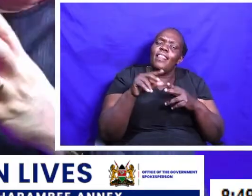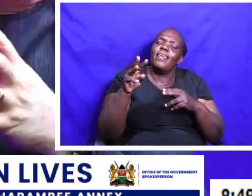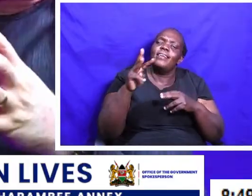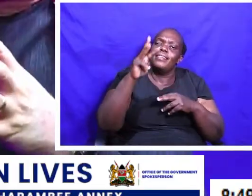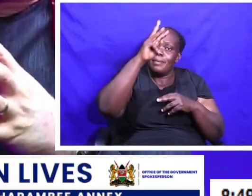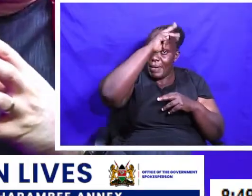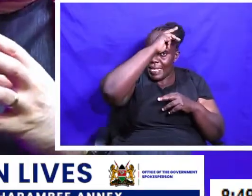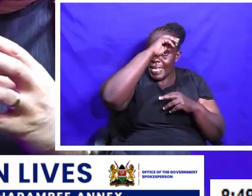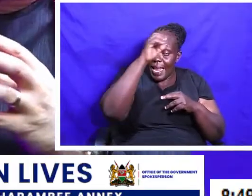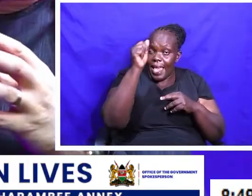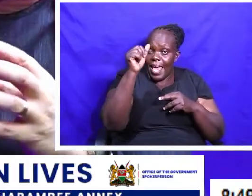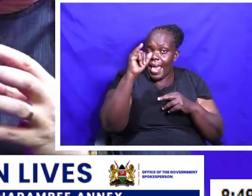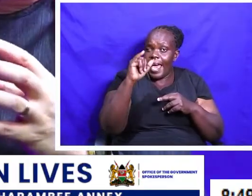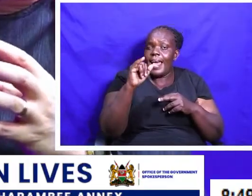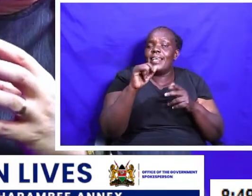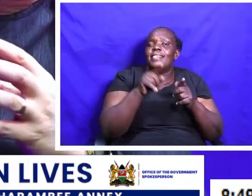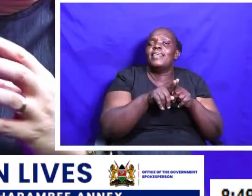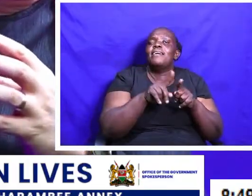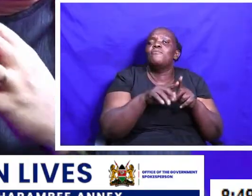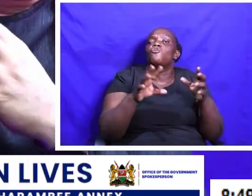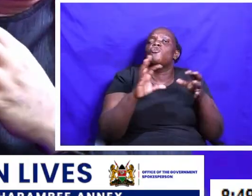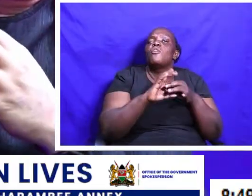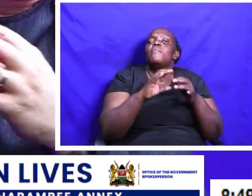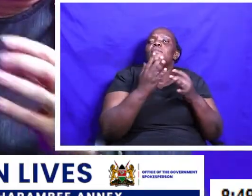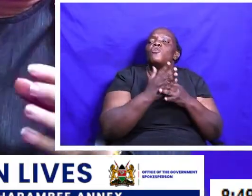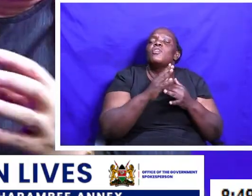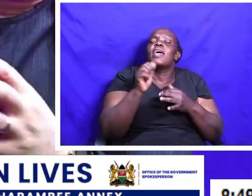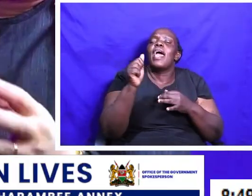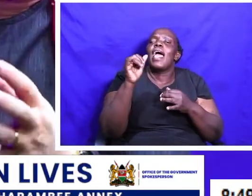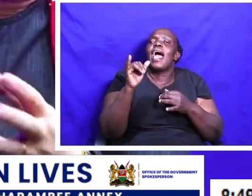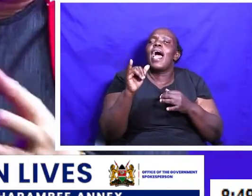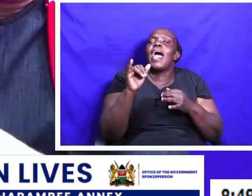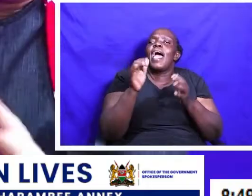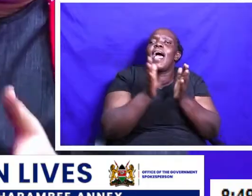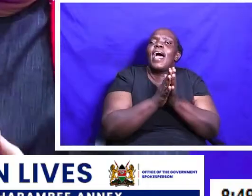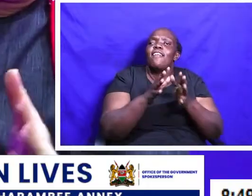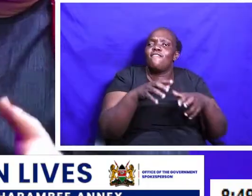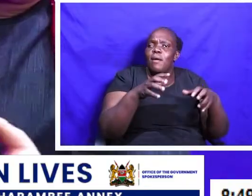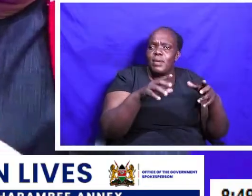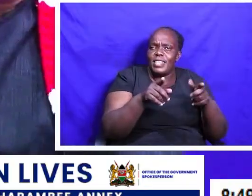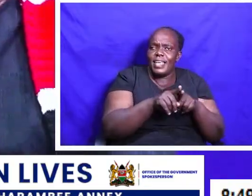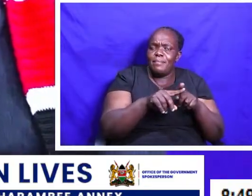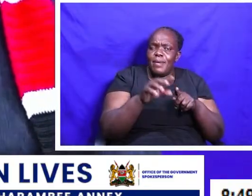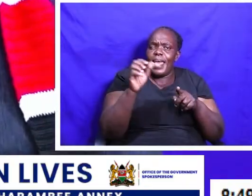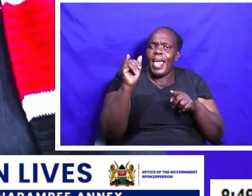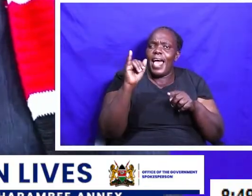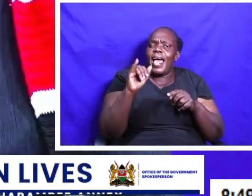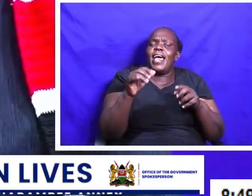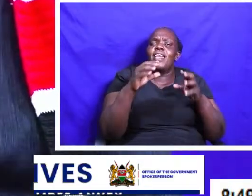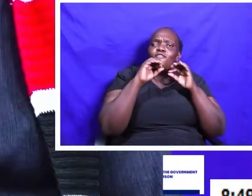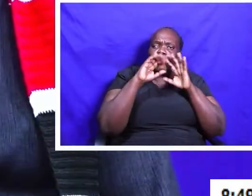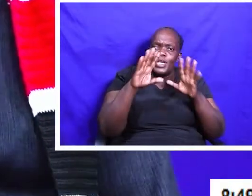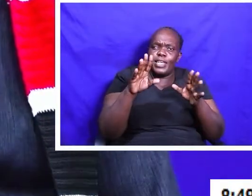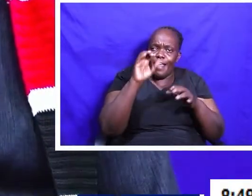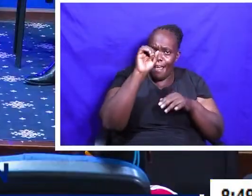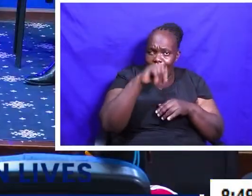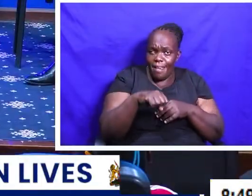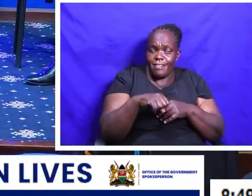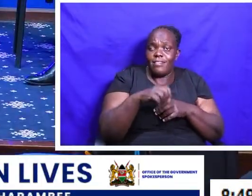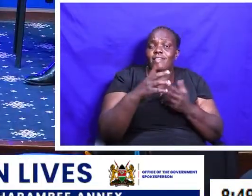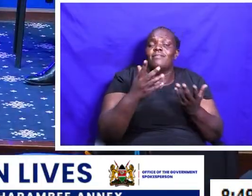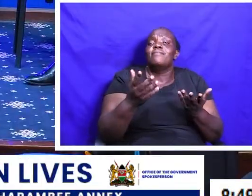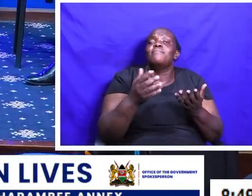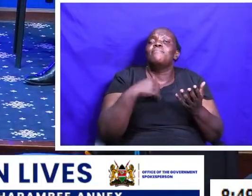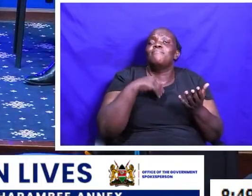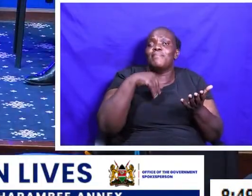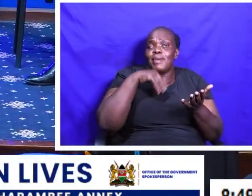you're doing your master's AI, have you found a connection between AI and your father? Is there an AI in solution to this?